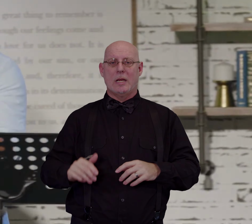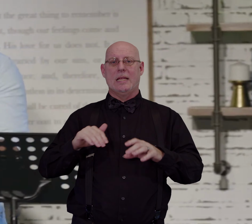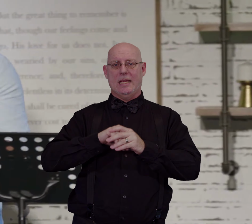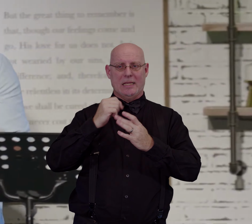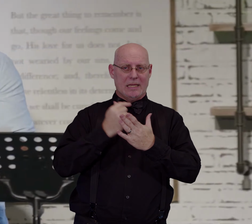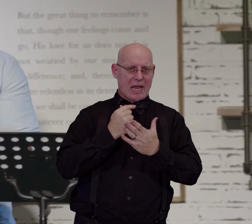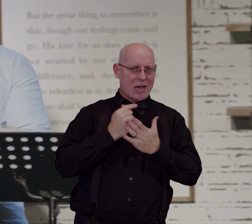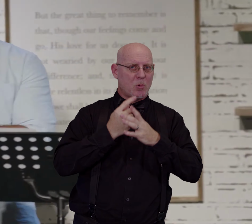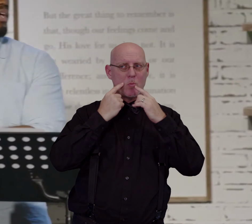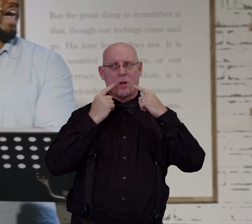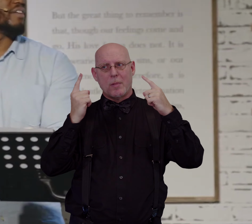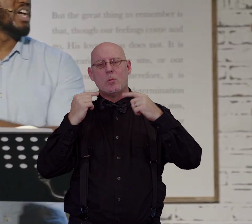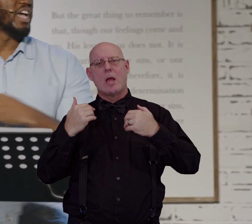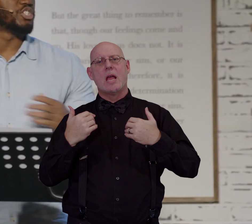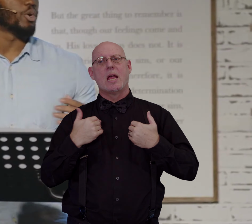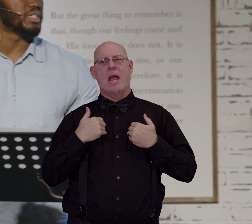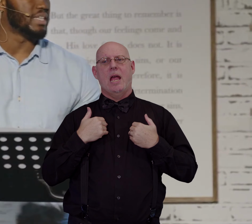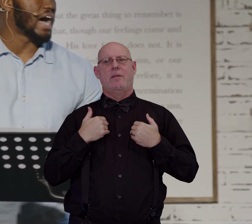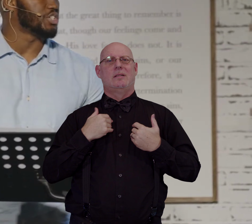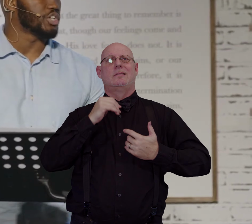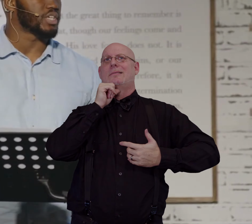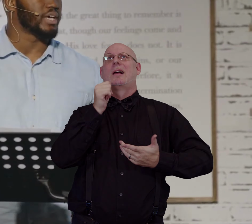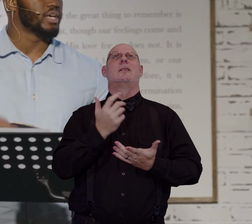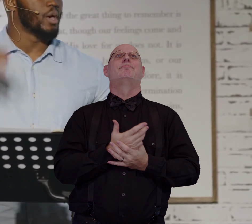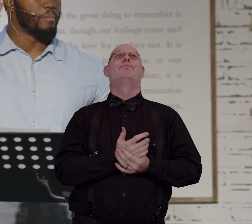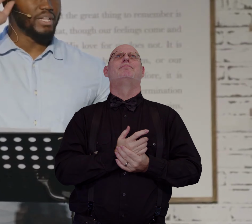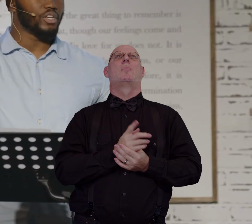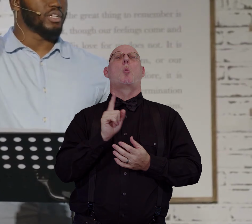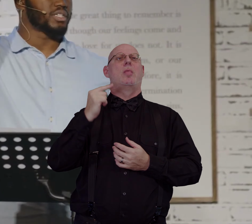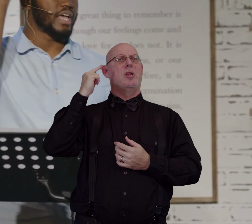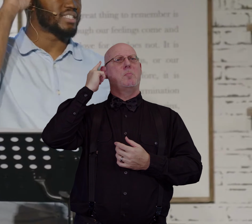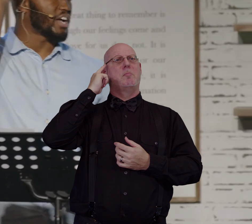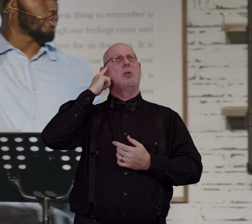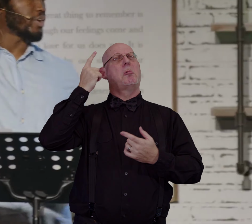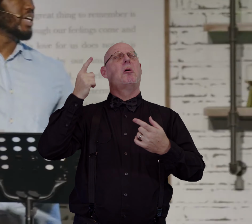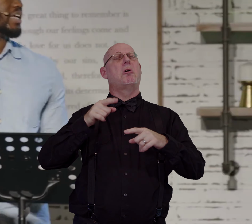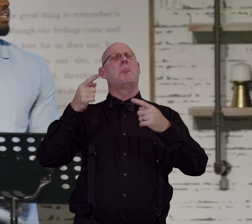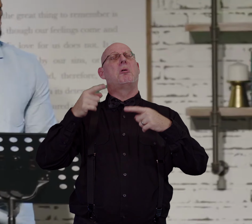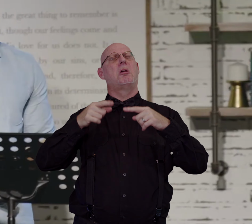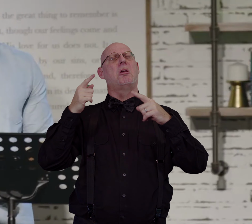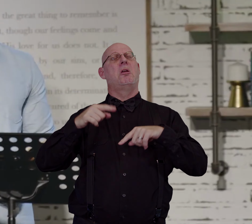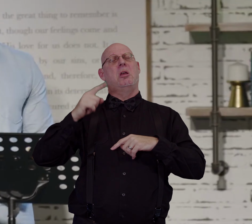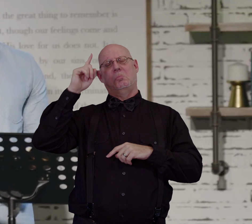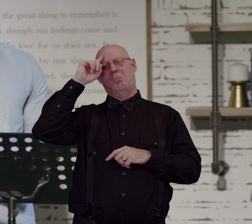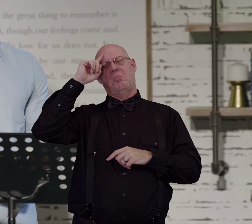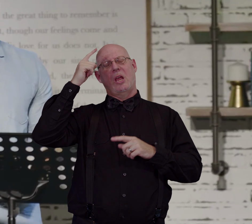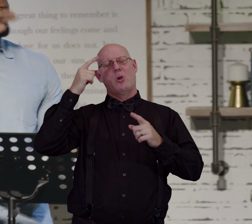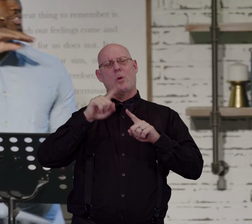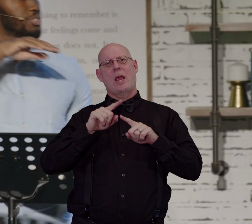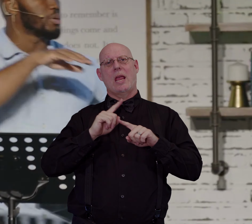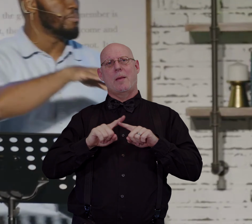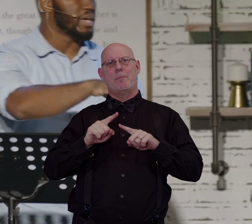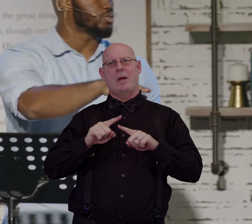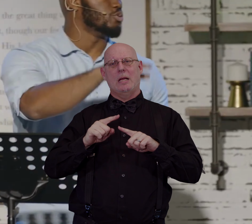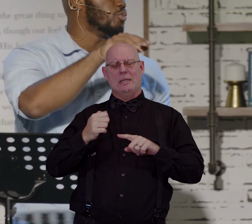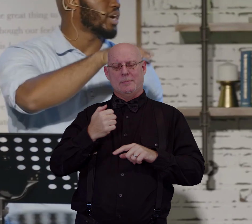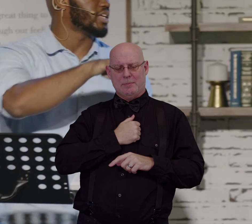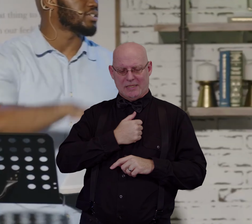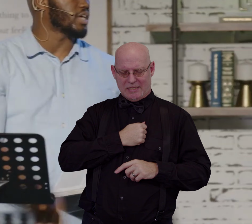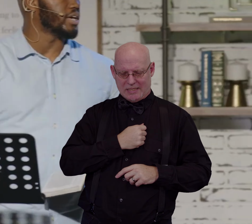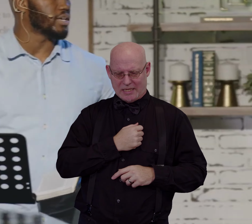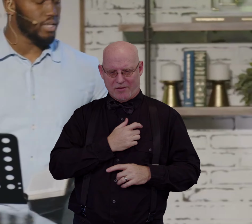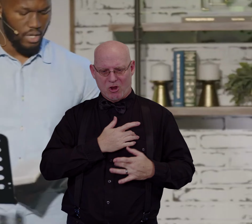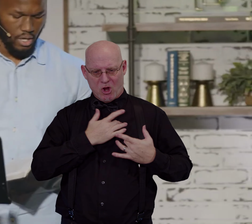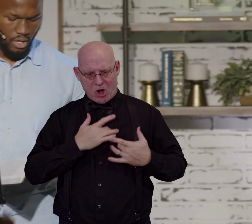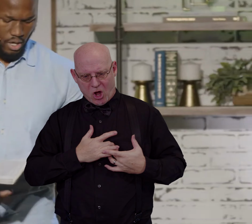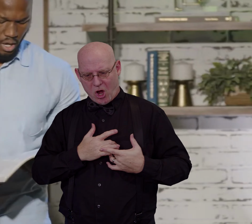this gospel proclamation that we have. And so it's not just a mental assent. I agree intellectually, but I actually submit to what he